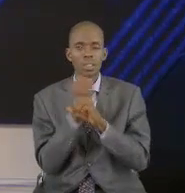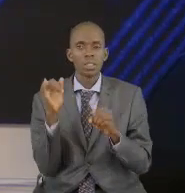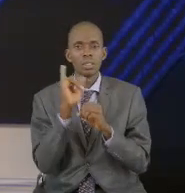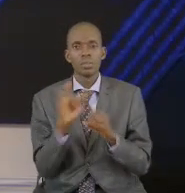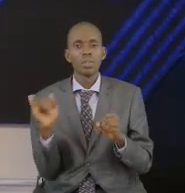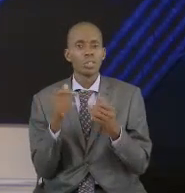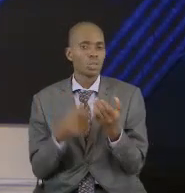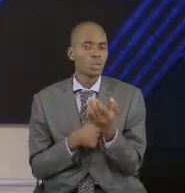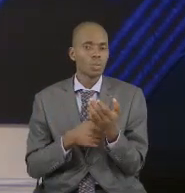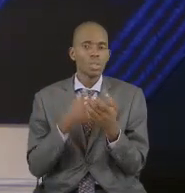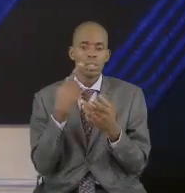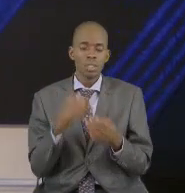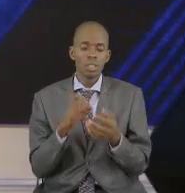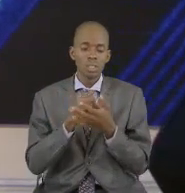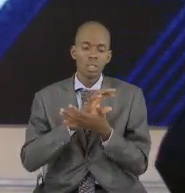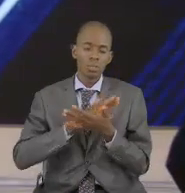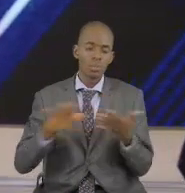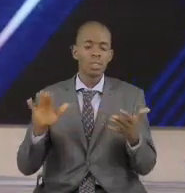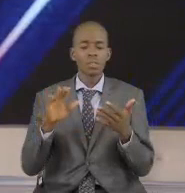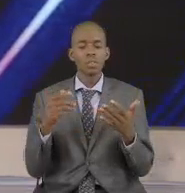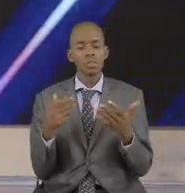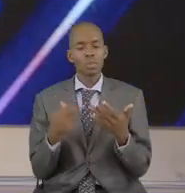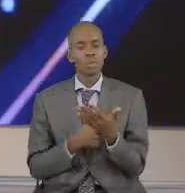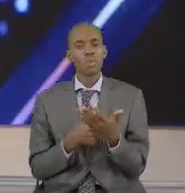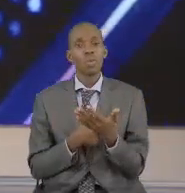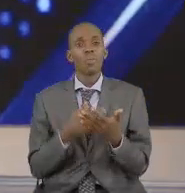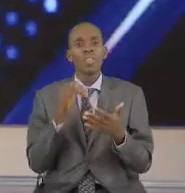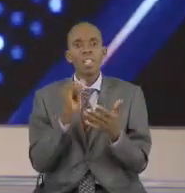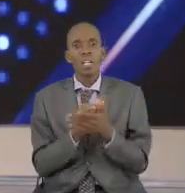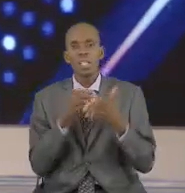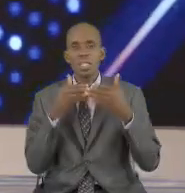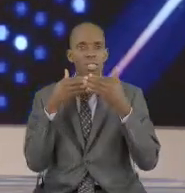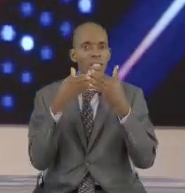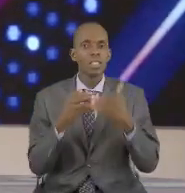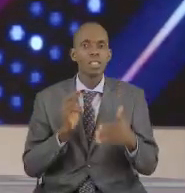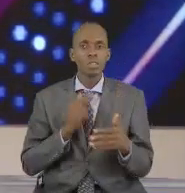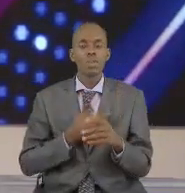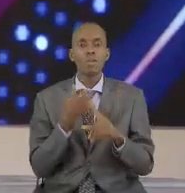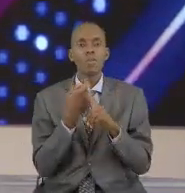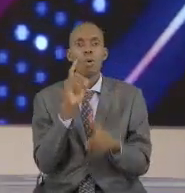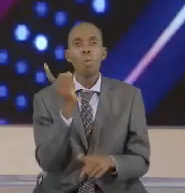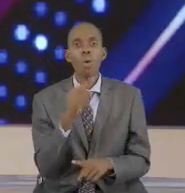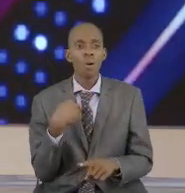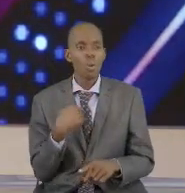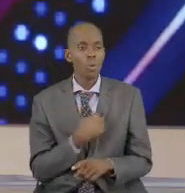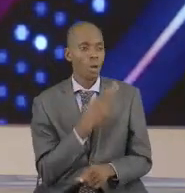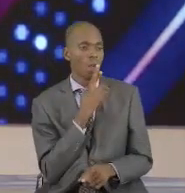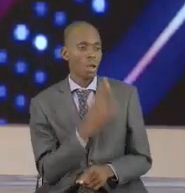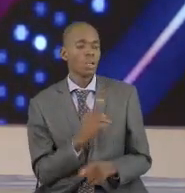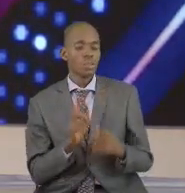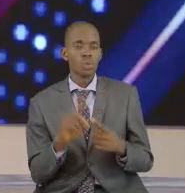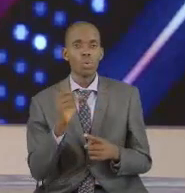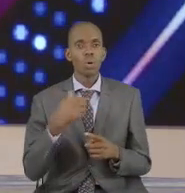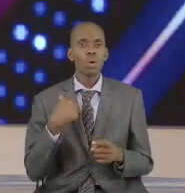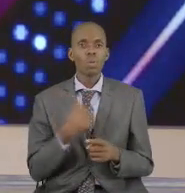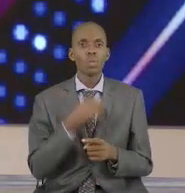the supernatural gospel that leads us from where we are to where we ought to be,